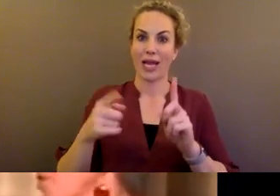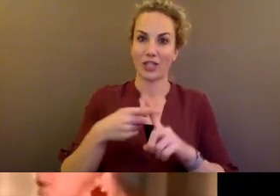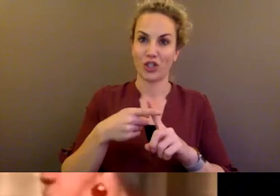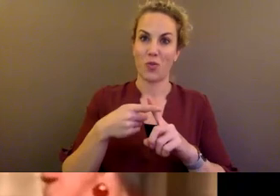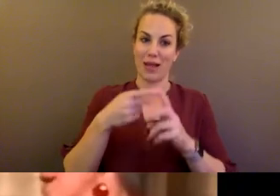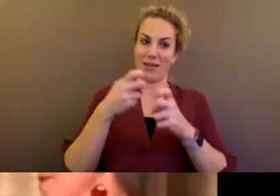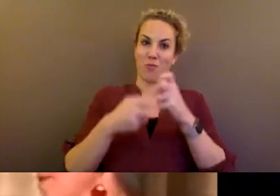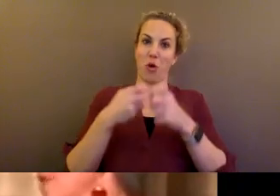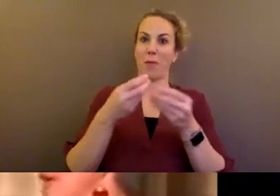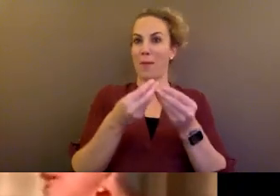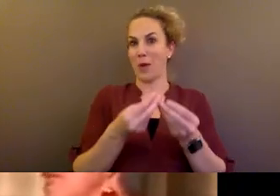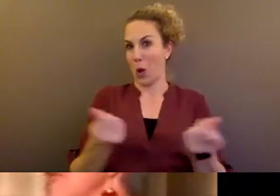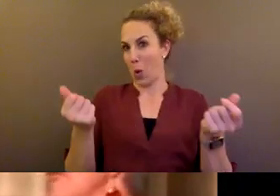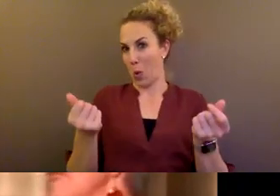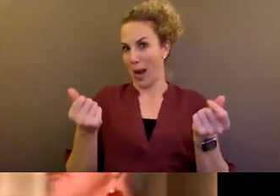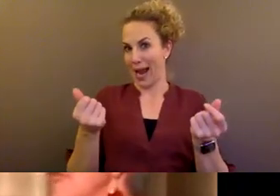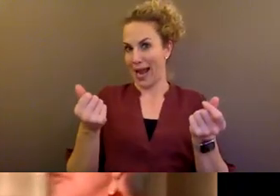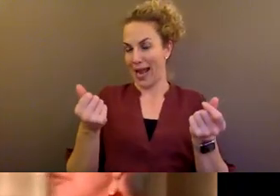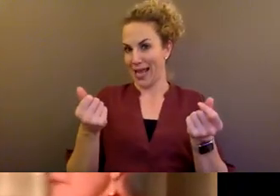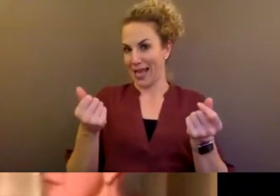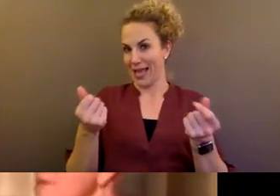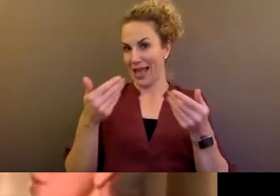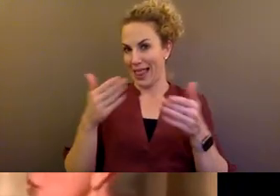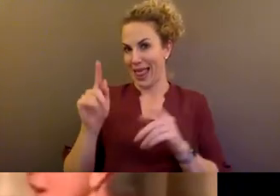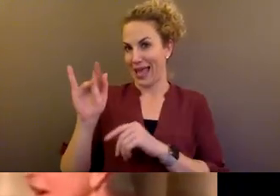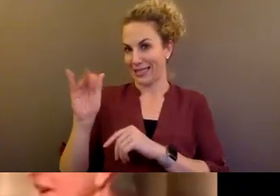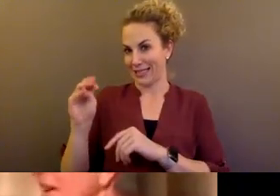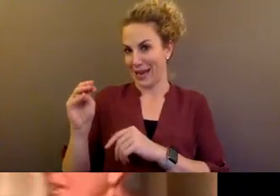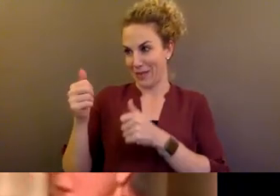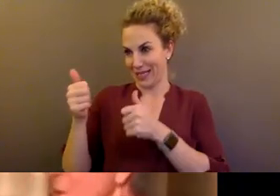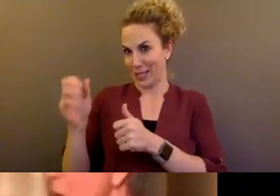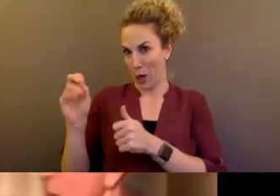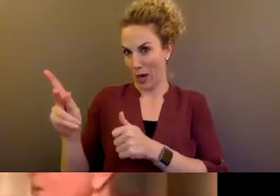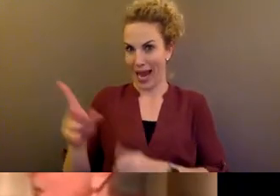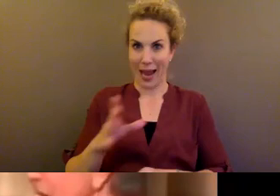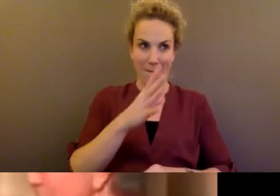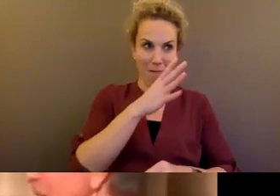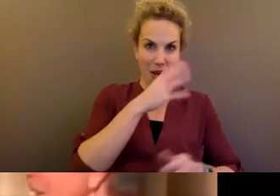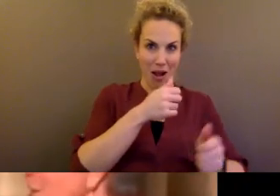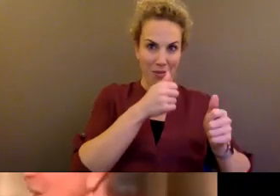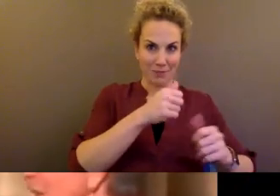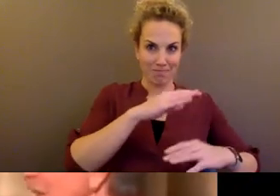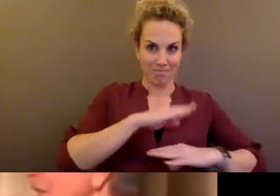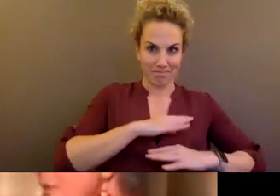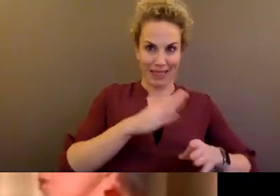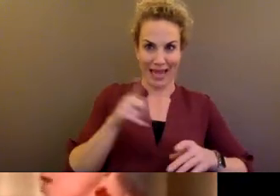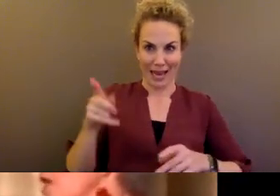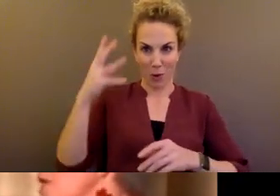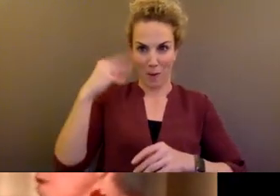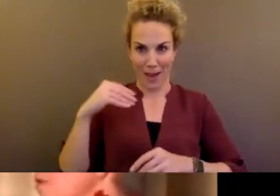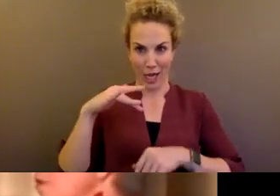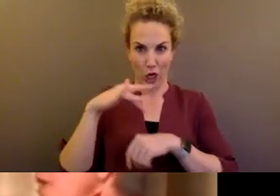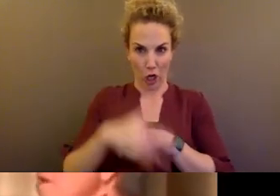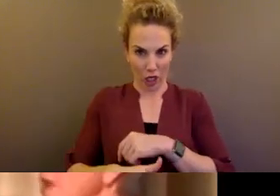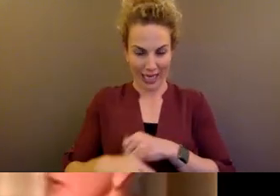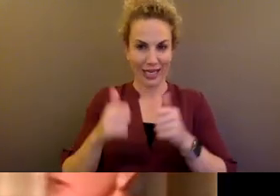problem go away and let Timothy be okay and let mom get him to bed early, that's what we'll try to